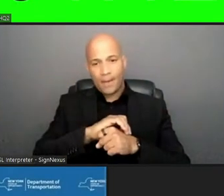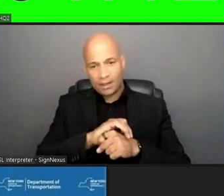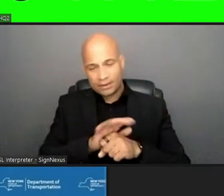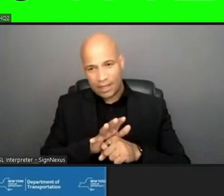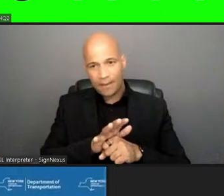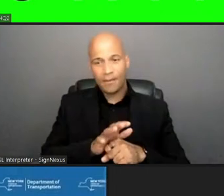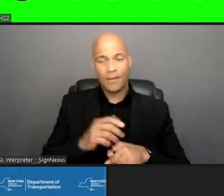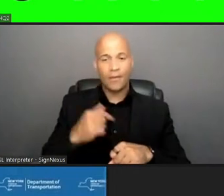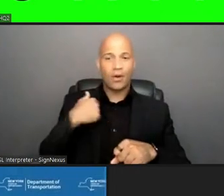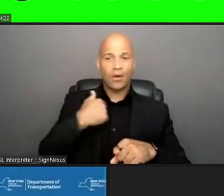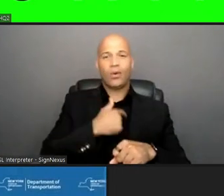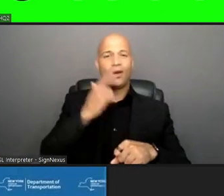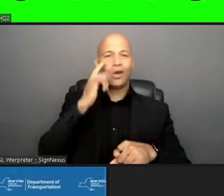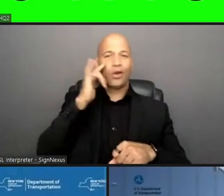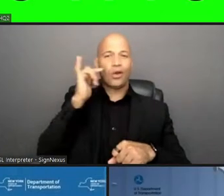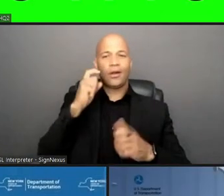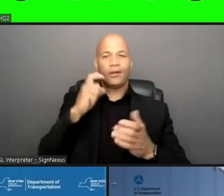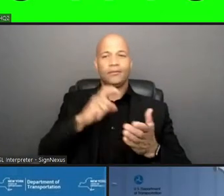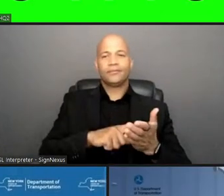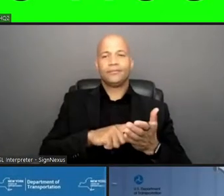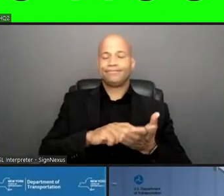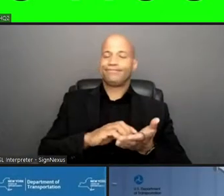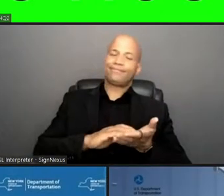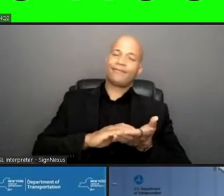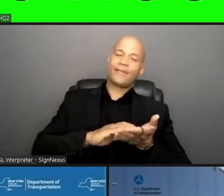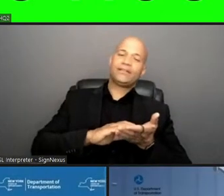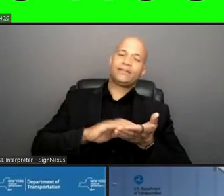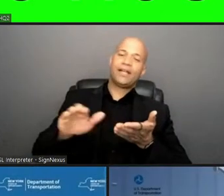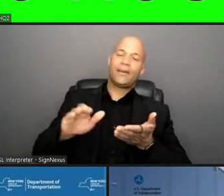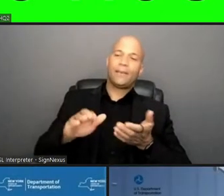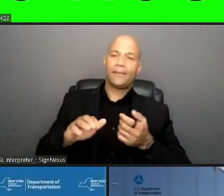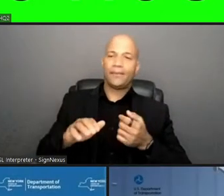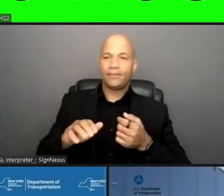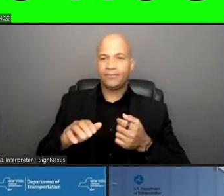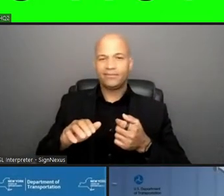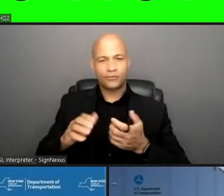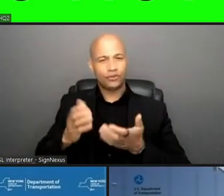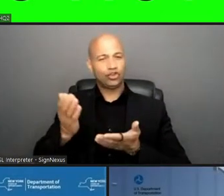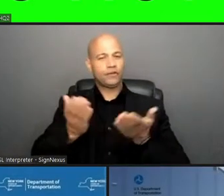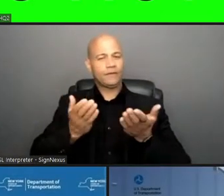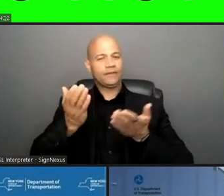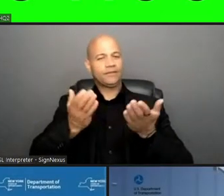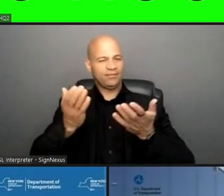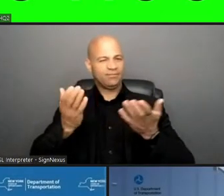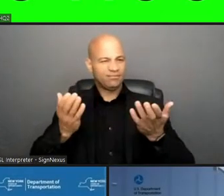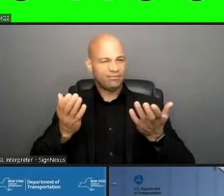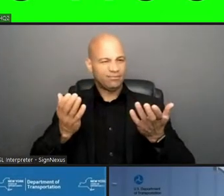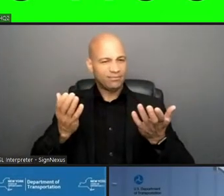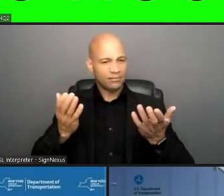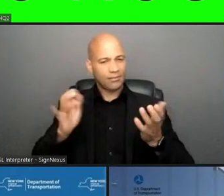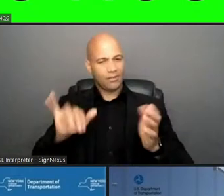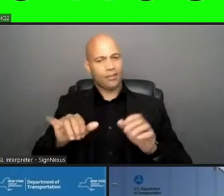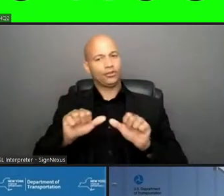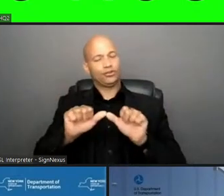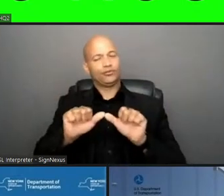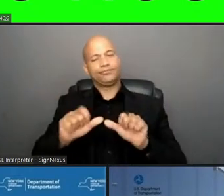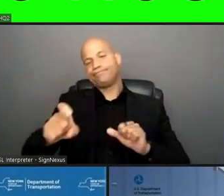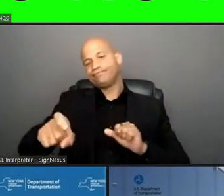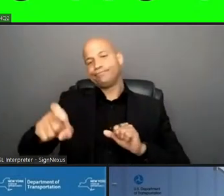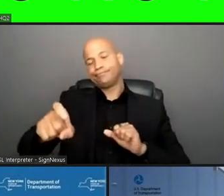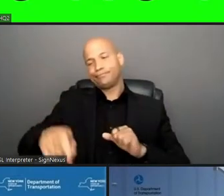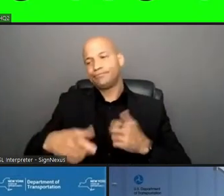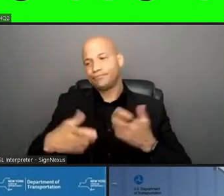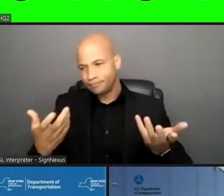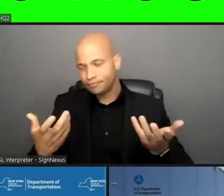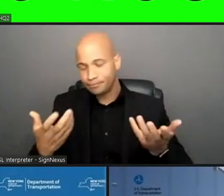uh it was exempt um an exempt service and I think that should continue because